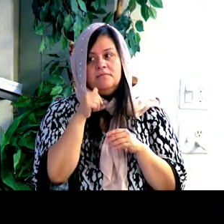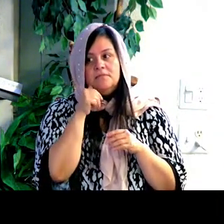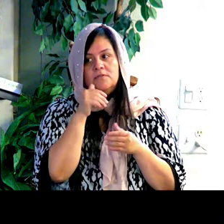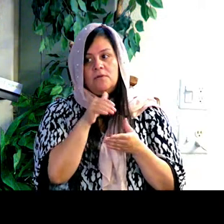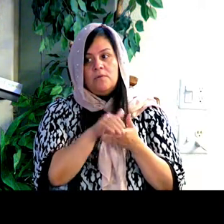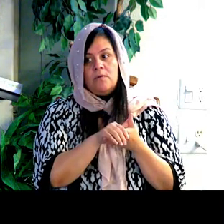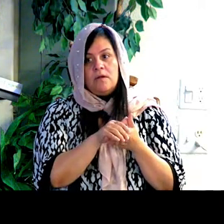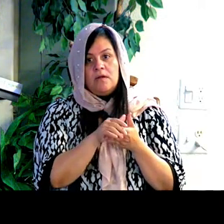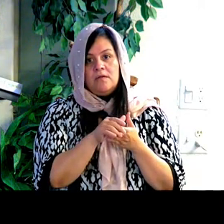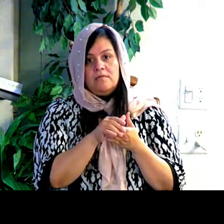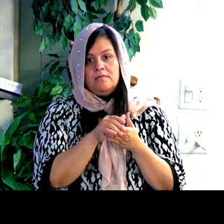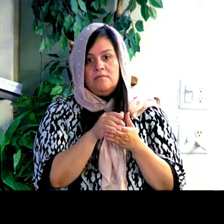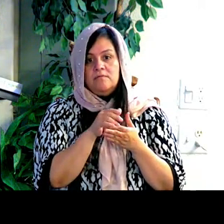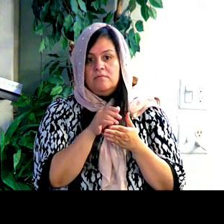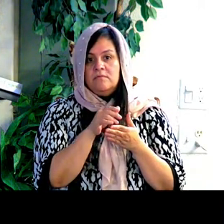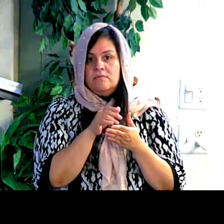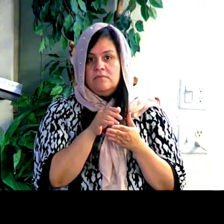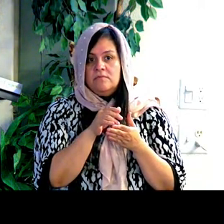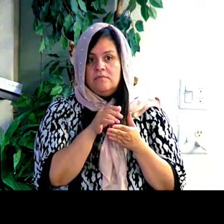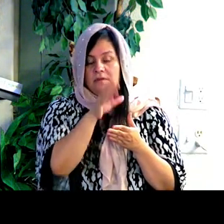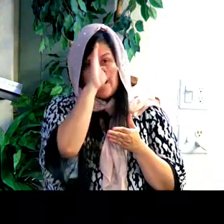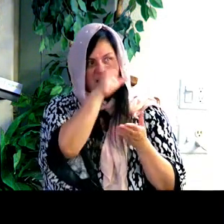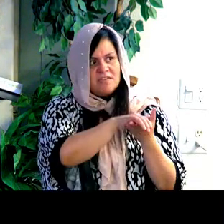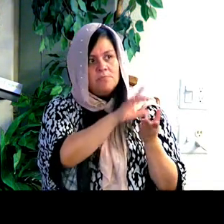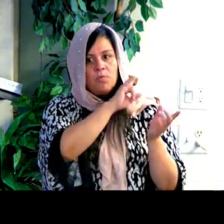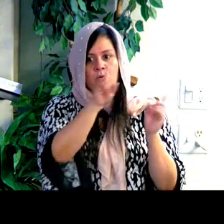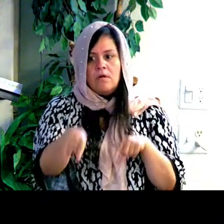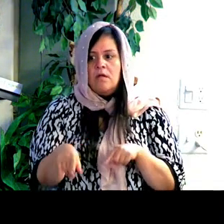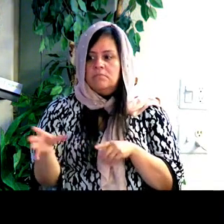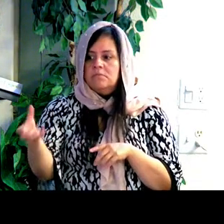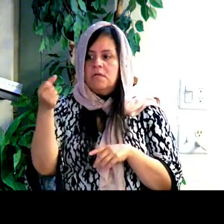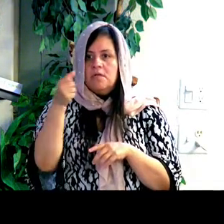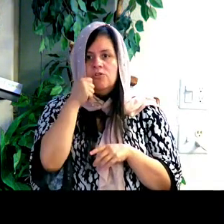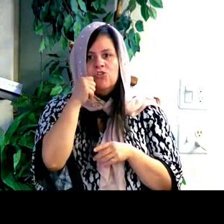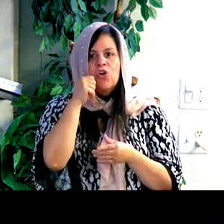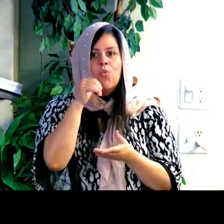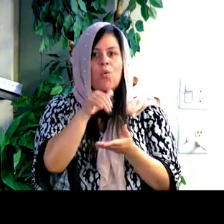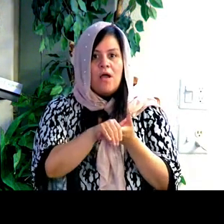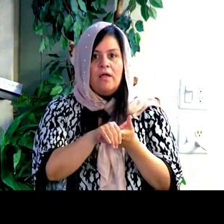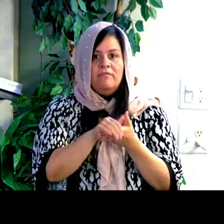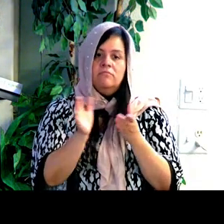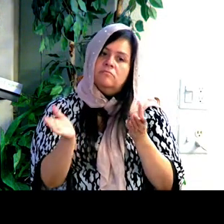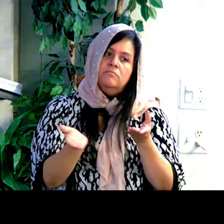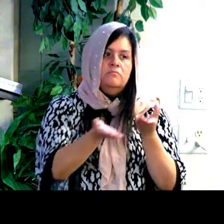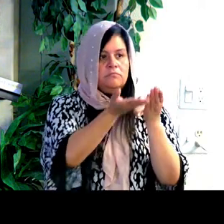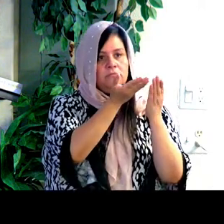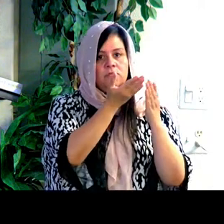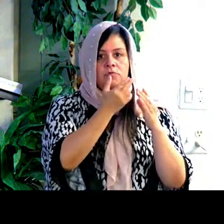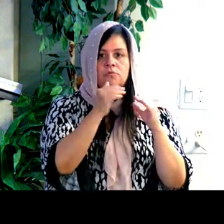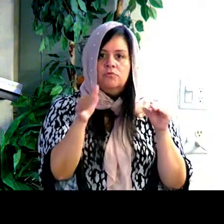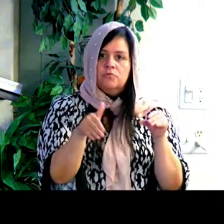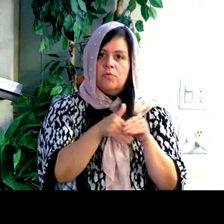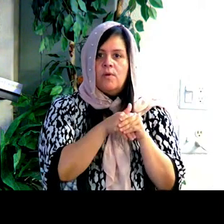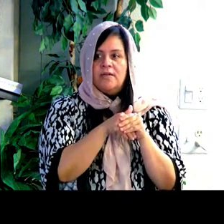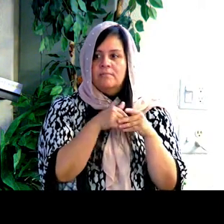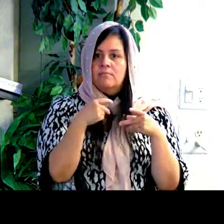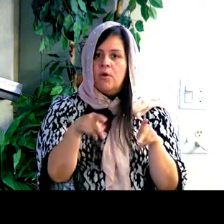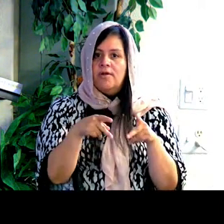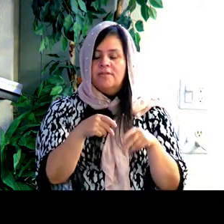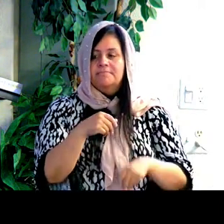bride to the wedding and those that were the lamps were taken. Llevaba a su novia a la boda. And they would go